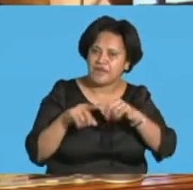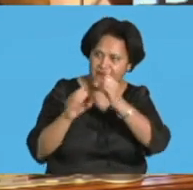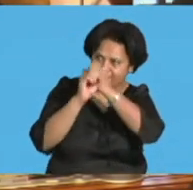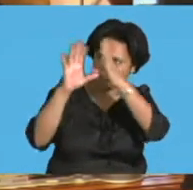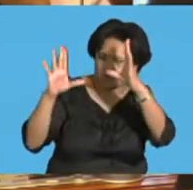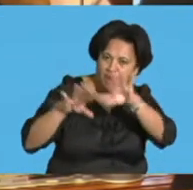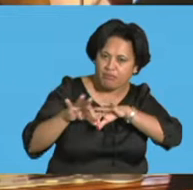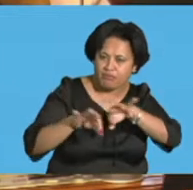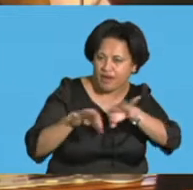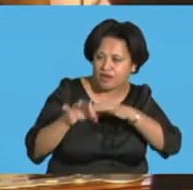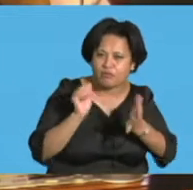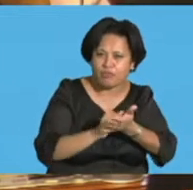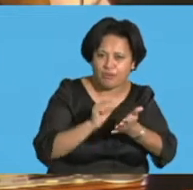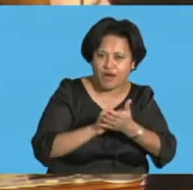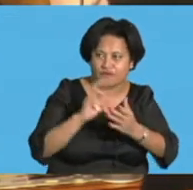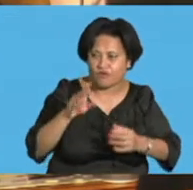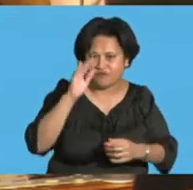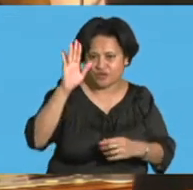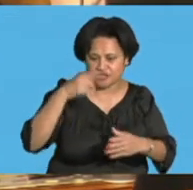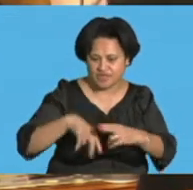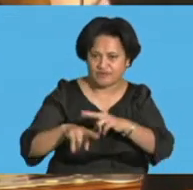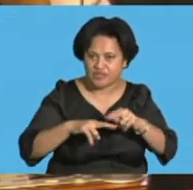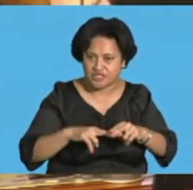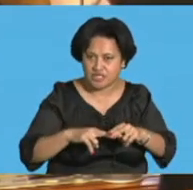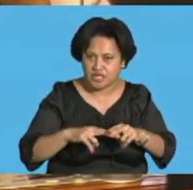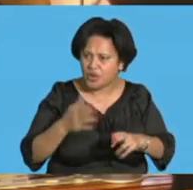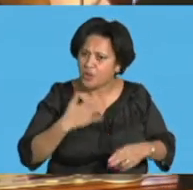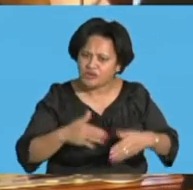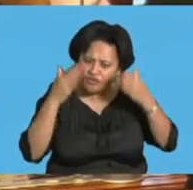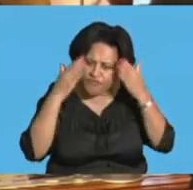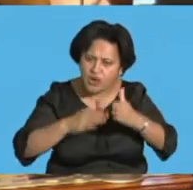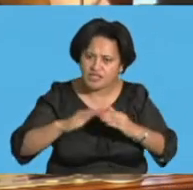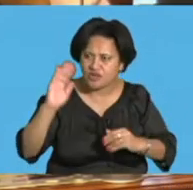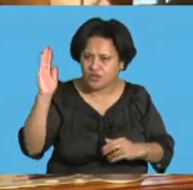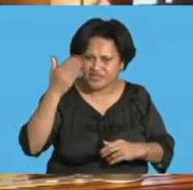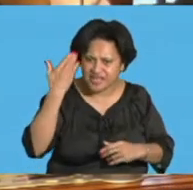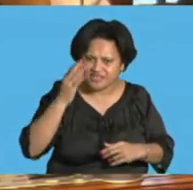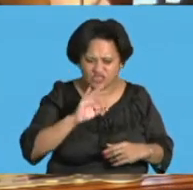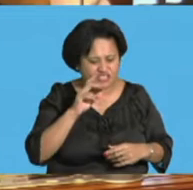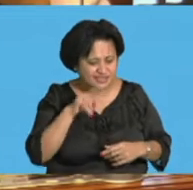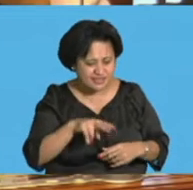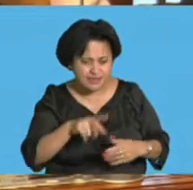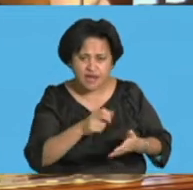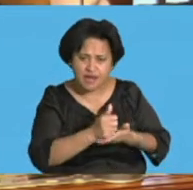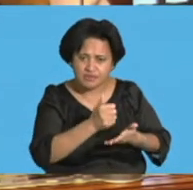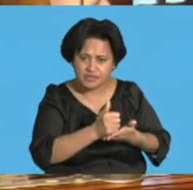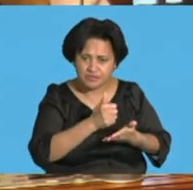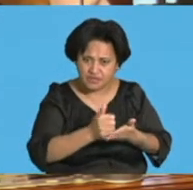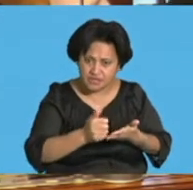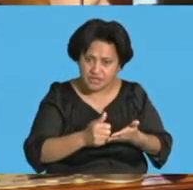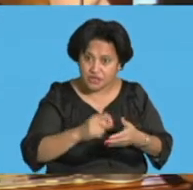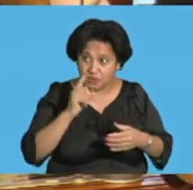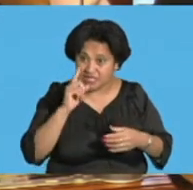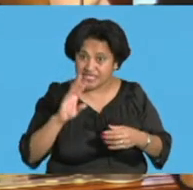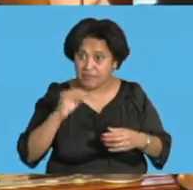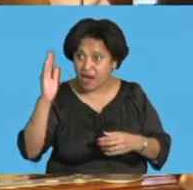future. Mr. Speaker, sir, we are focused on the outcomes and not just the numbers. So allow me to outline some of the outcomes of our